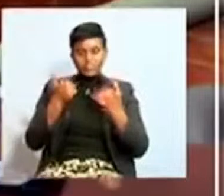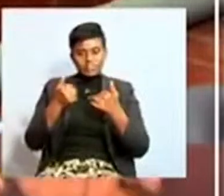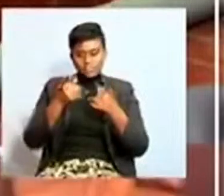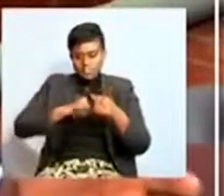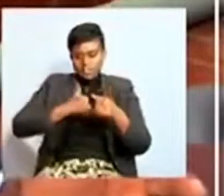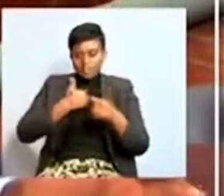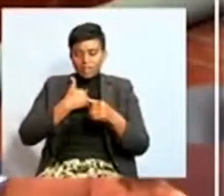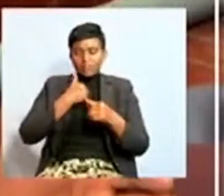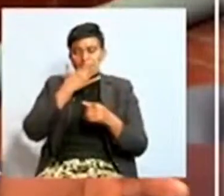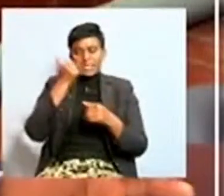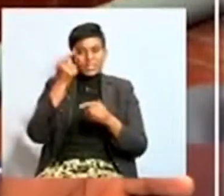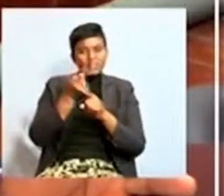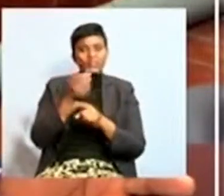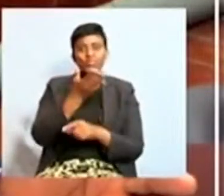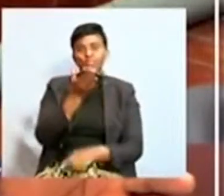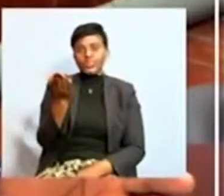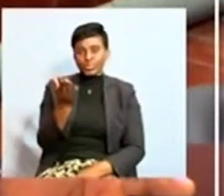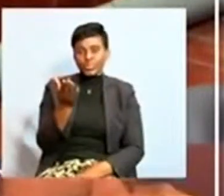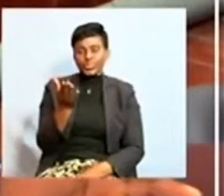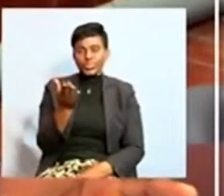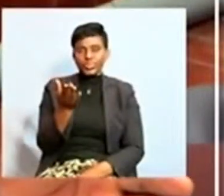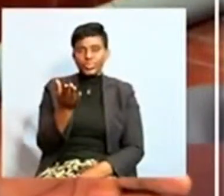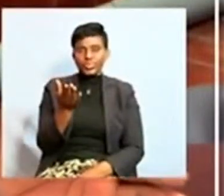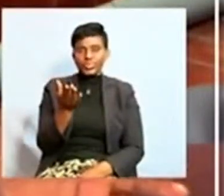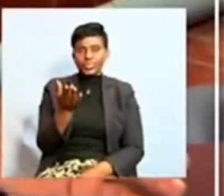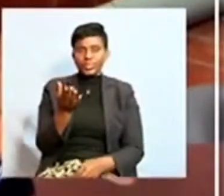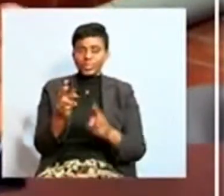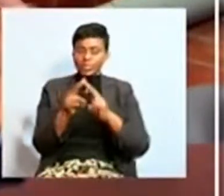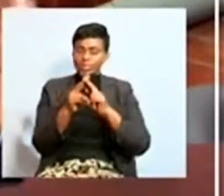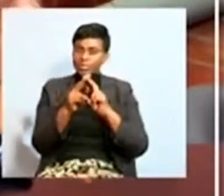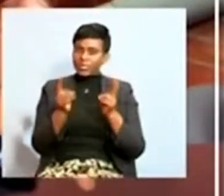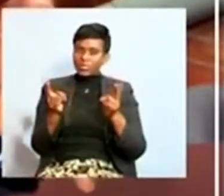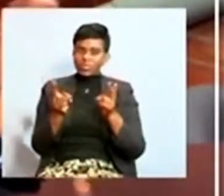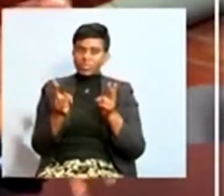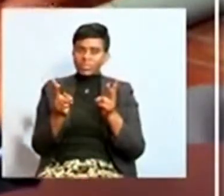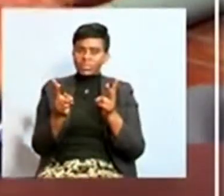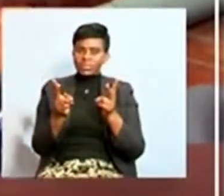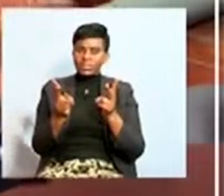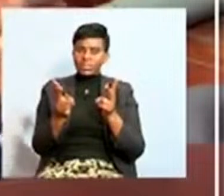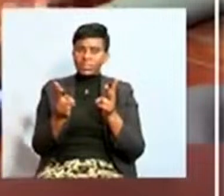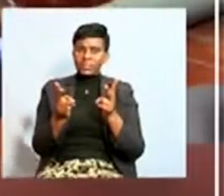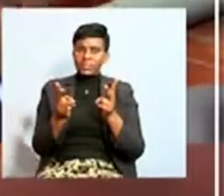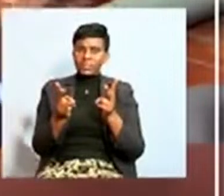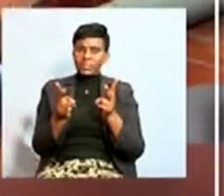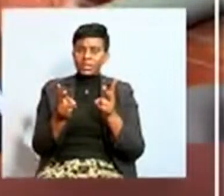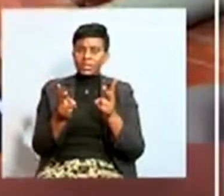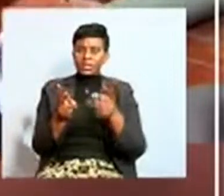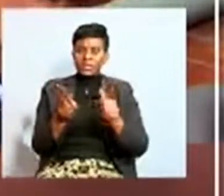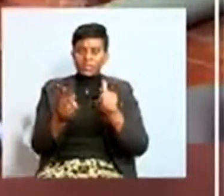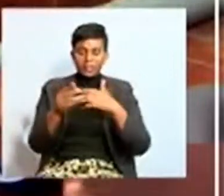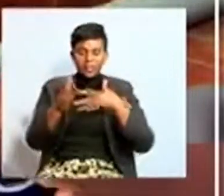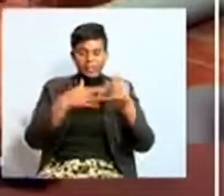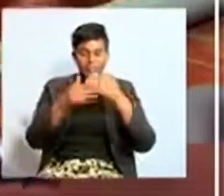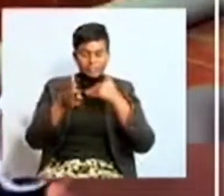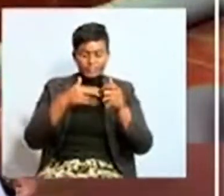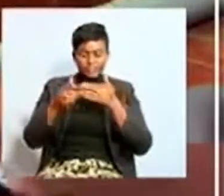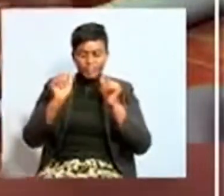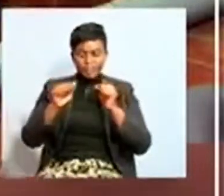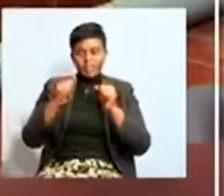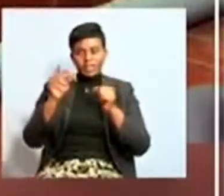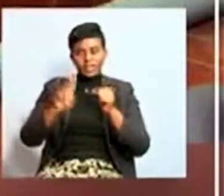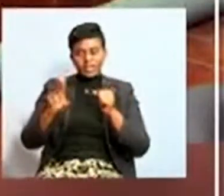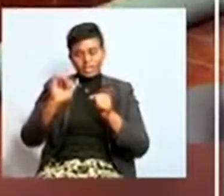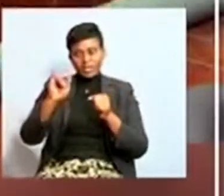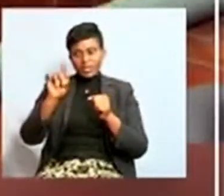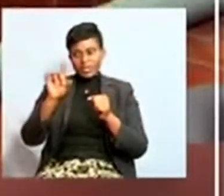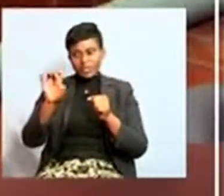best from you, so that in applying the best from IDC